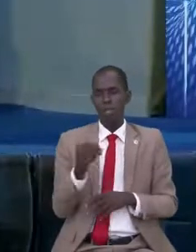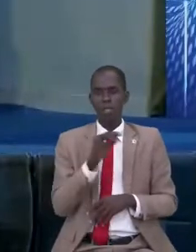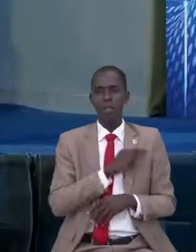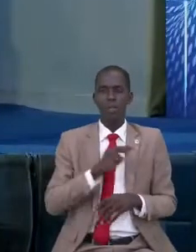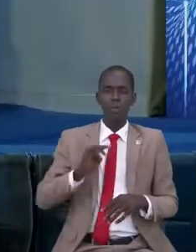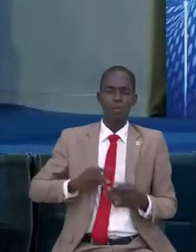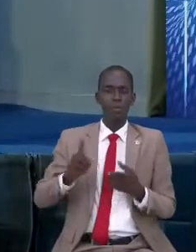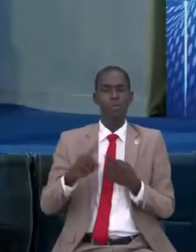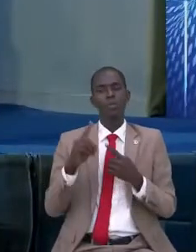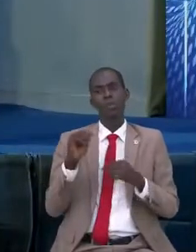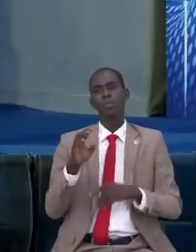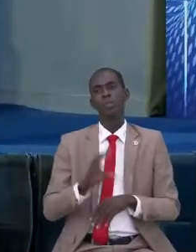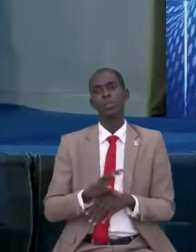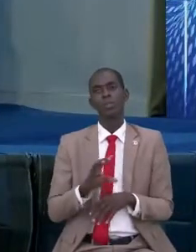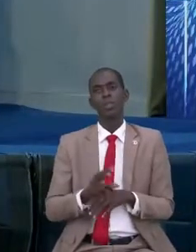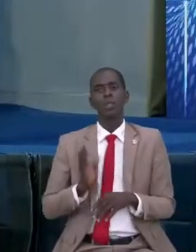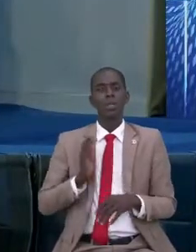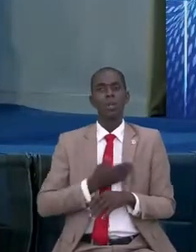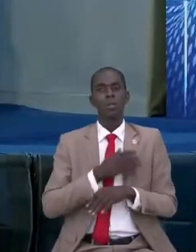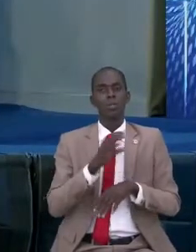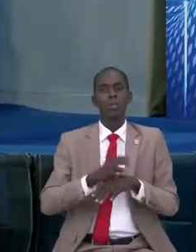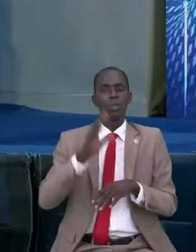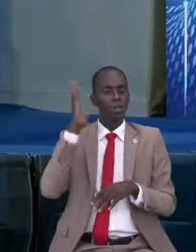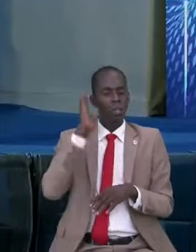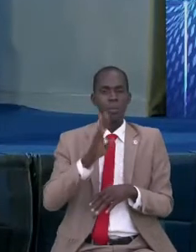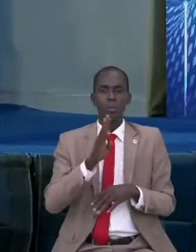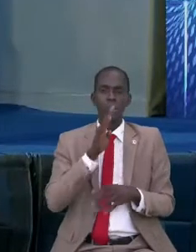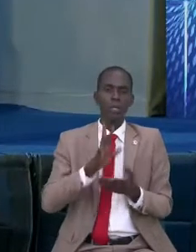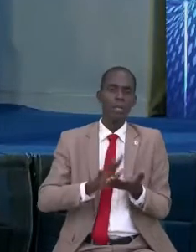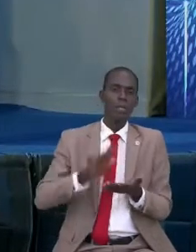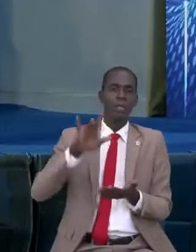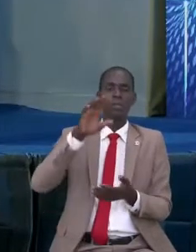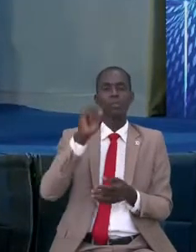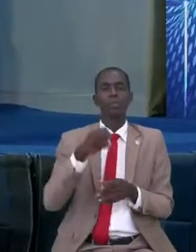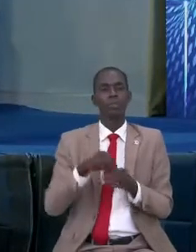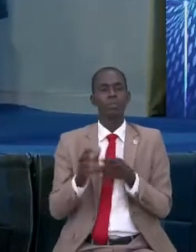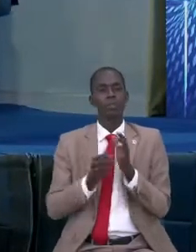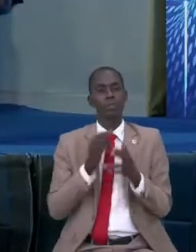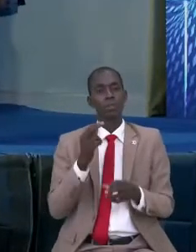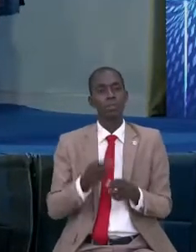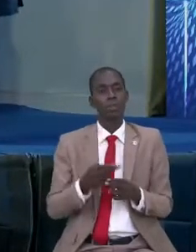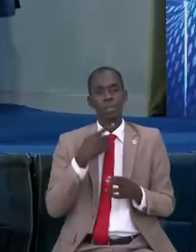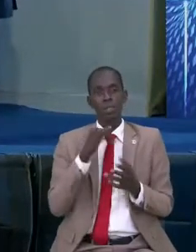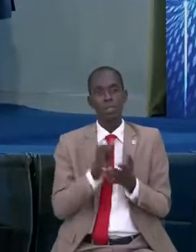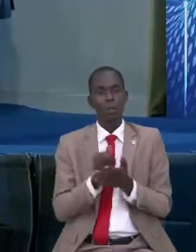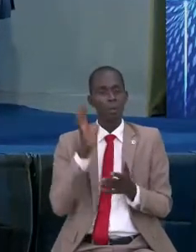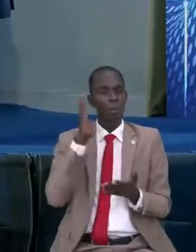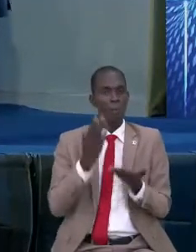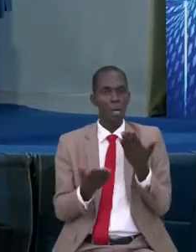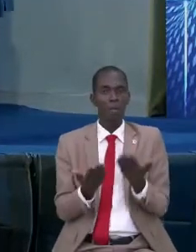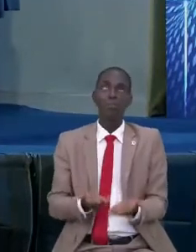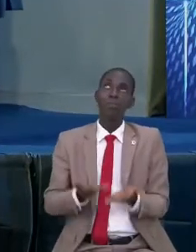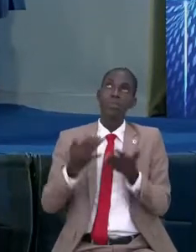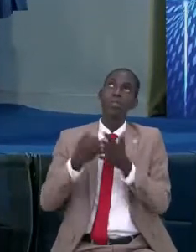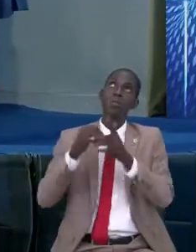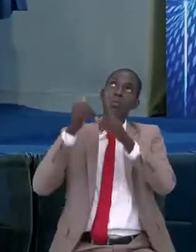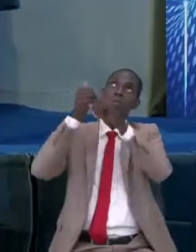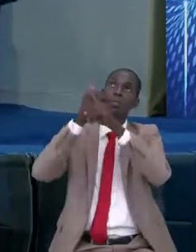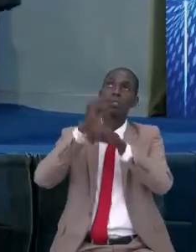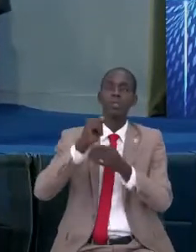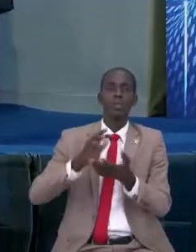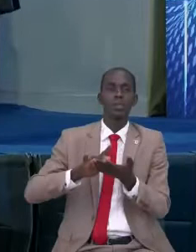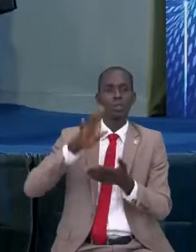the church, our church will be glorious. It says that he might present it to himself, a glorious